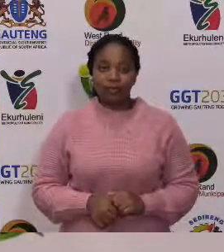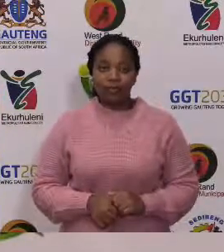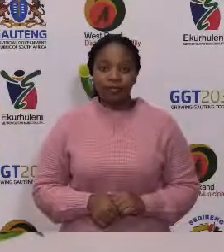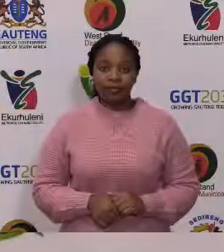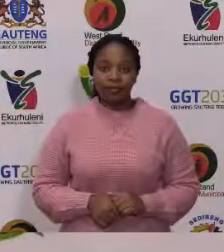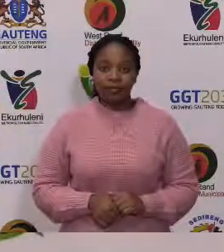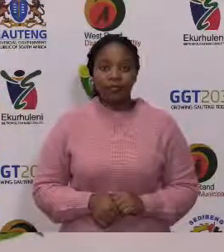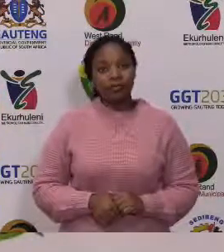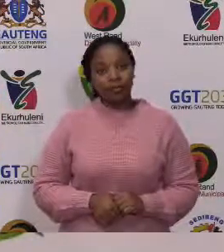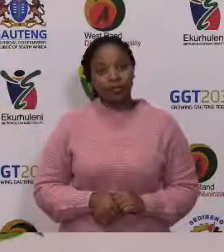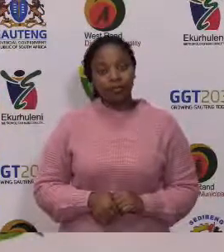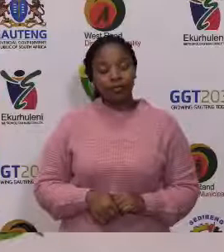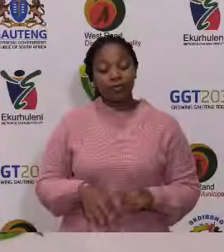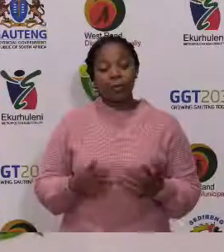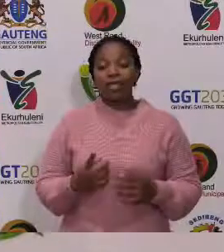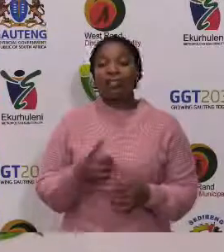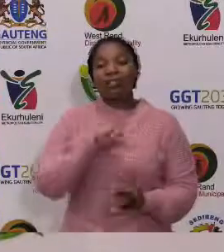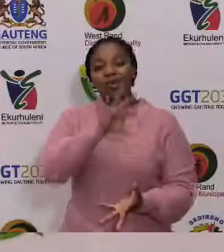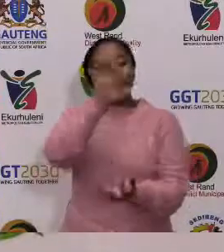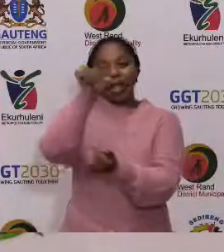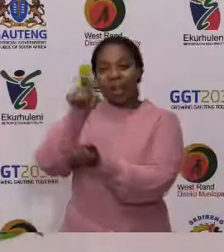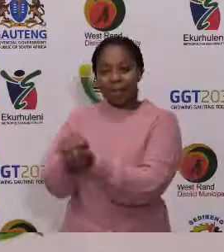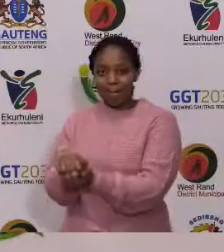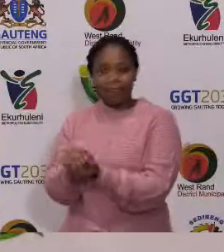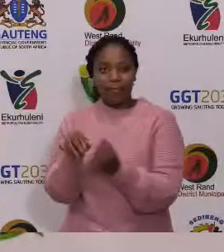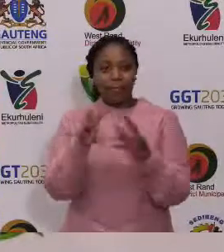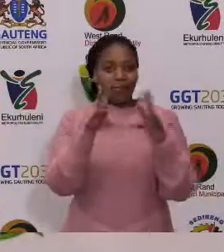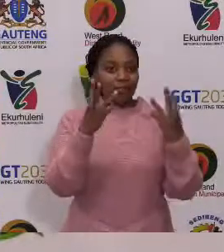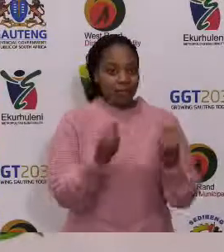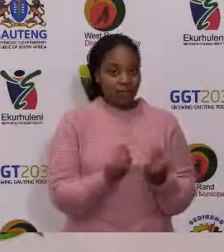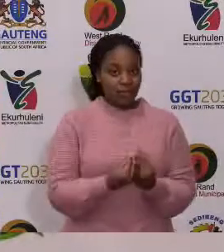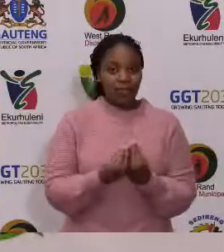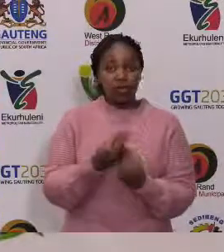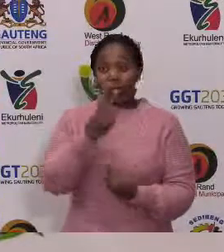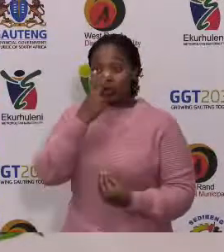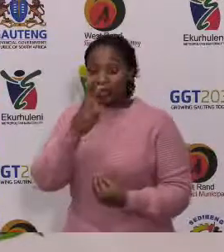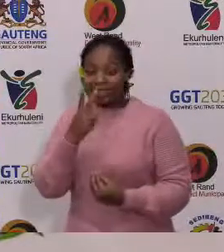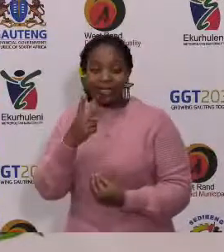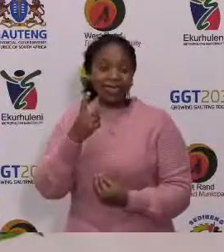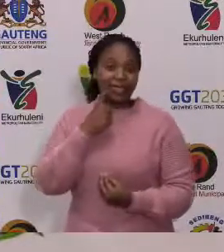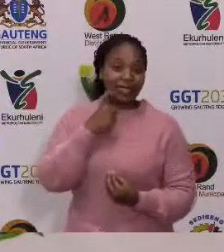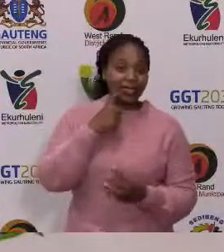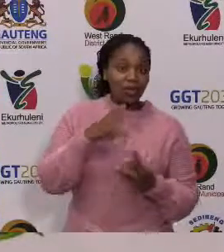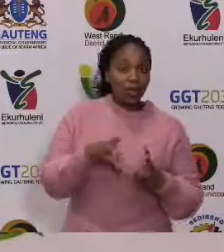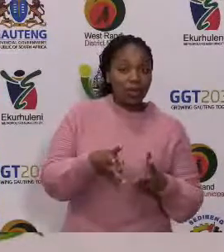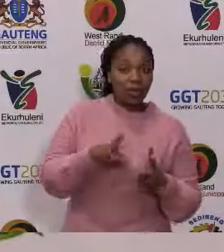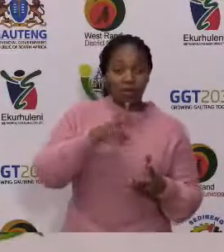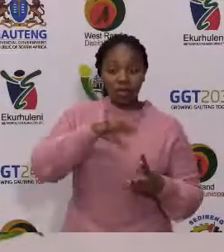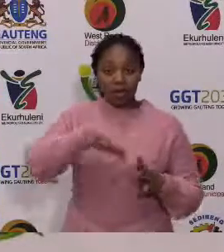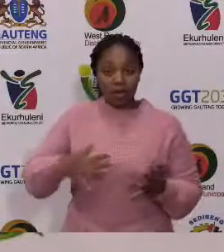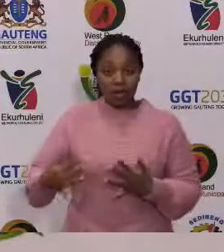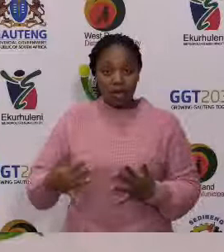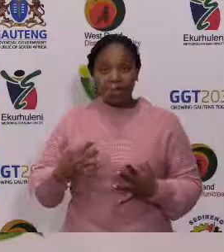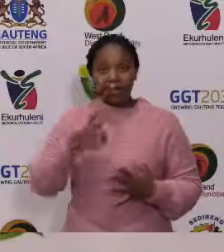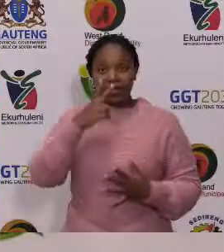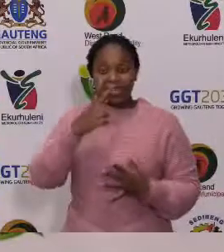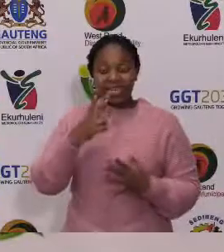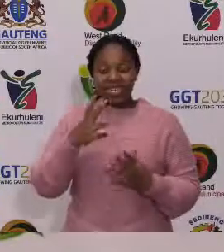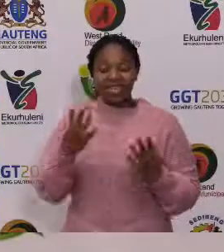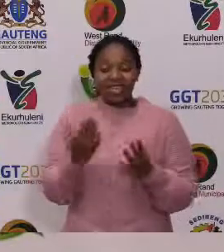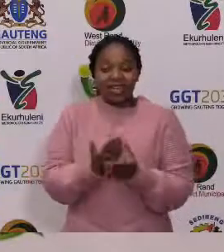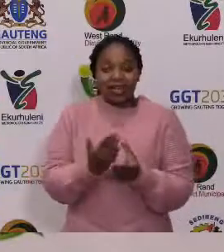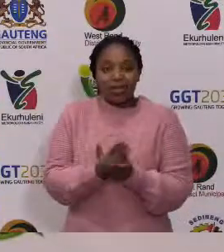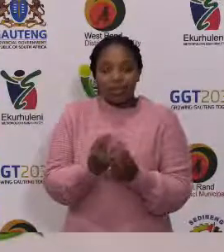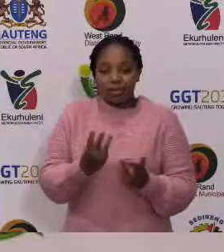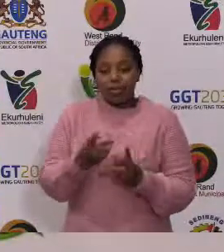One way to illustrate in an easy to see or easier to appreciate way is the number of cumulative cases so